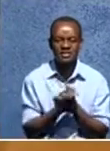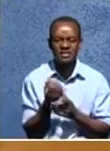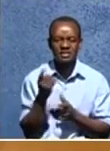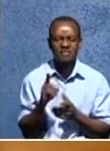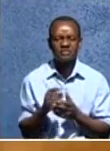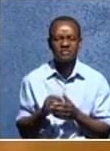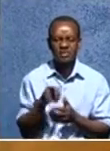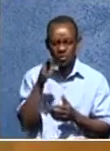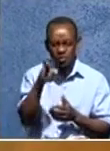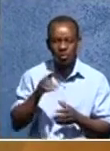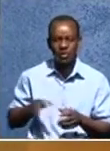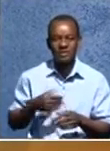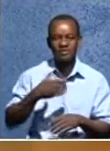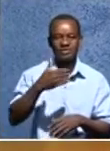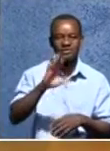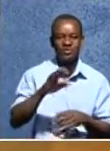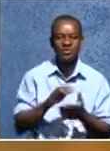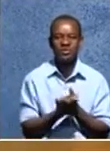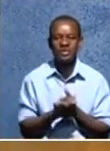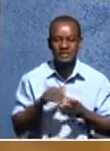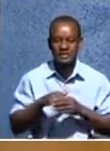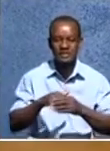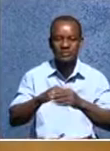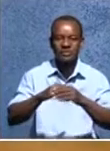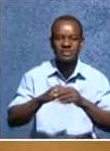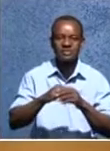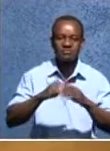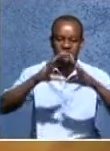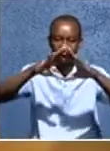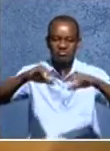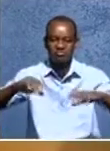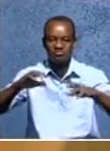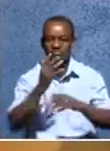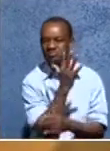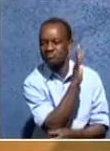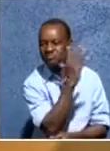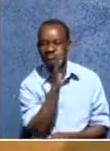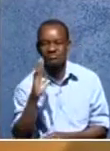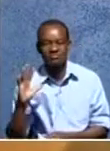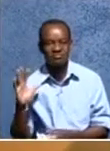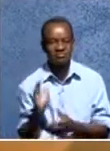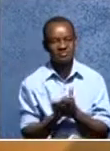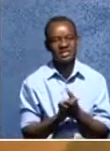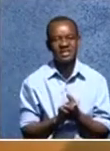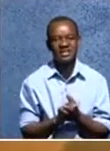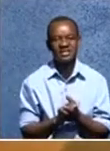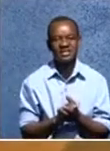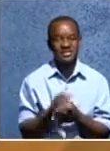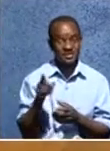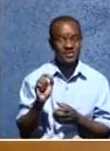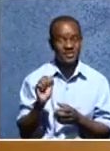people. And then that's where you start off. And then you can take another route where you go to, let's say,